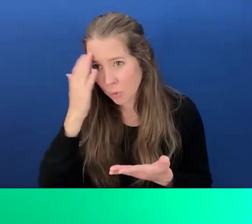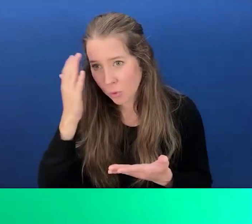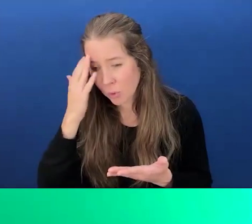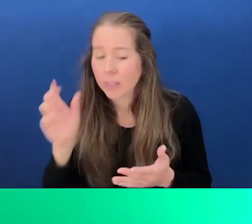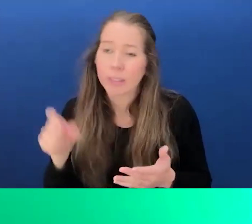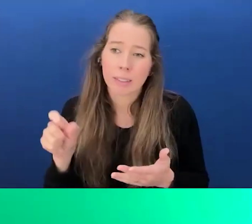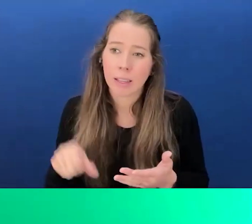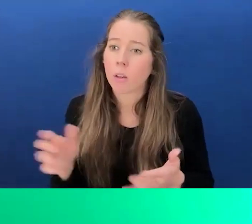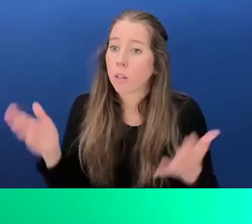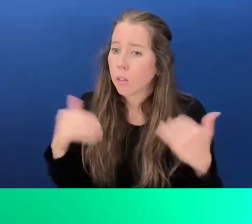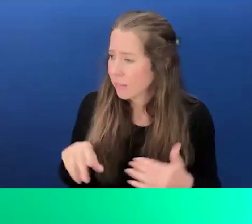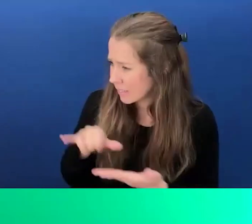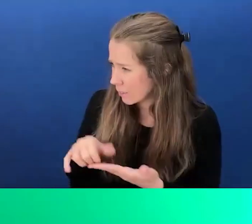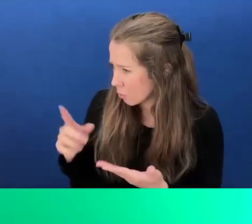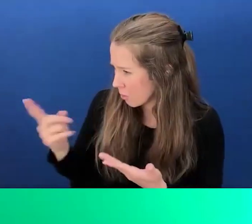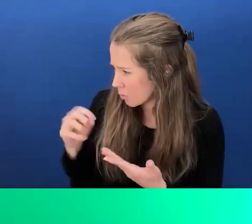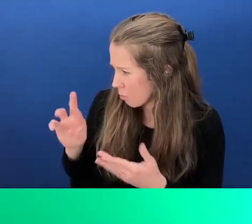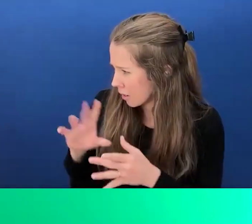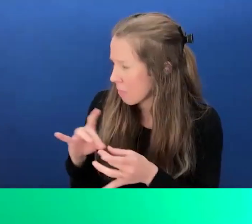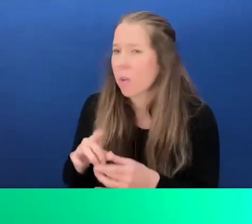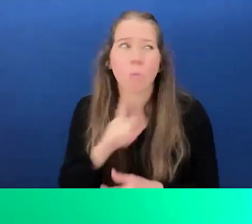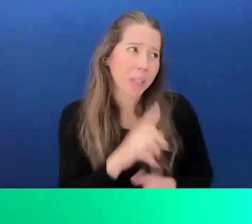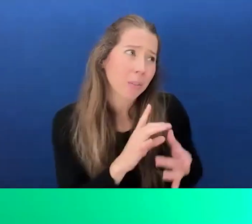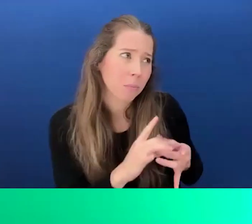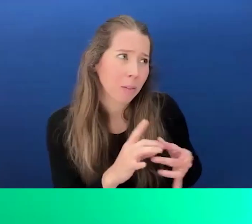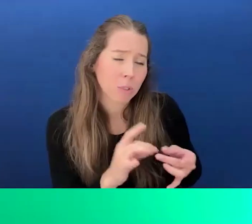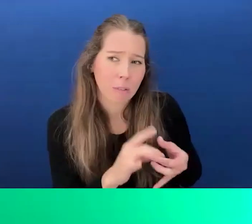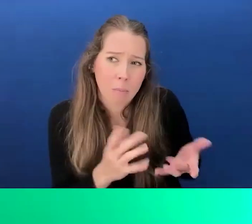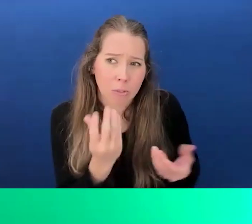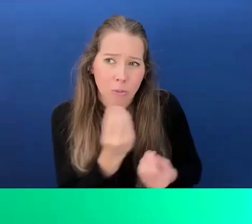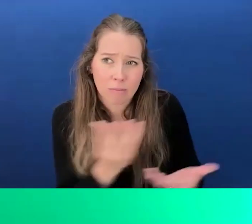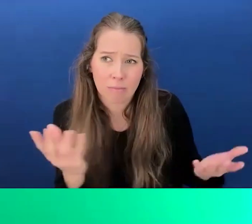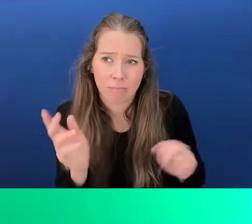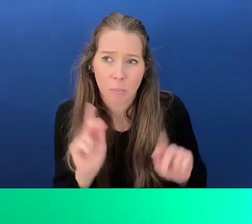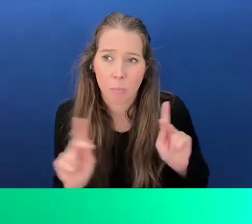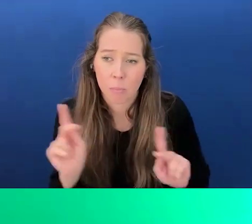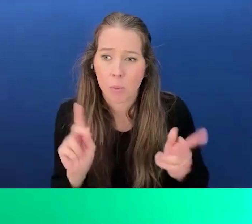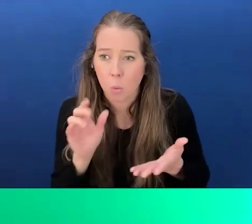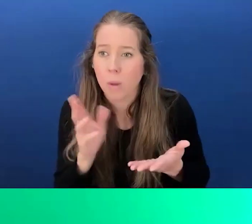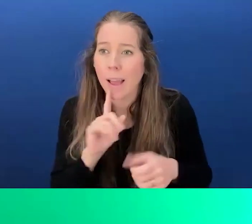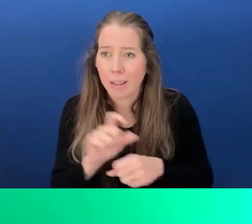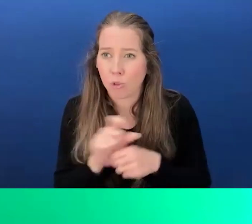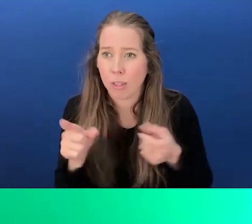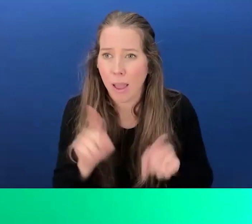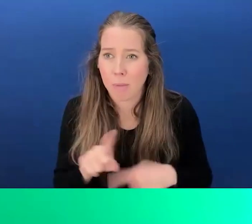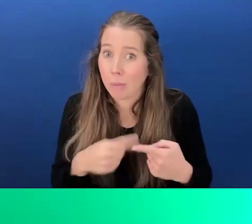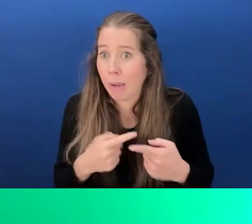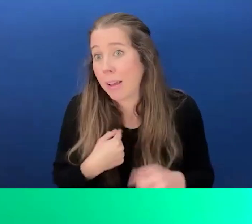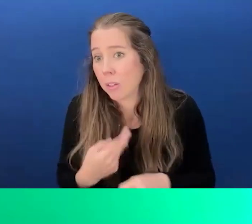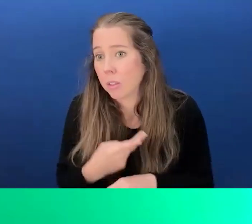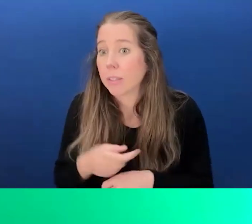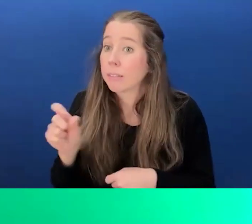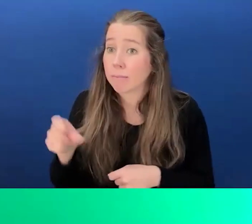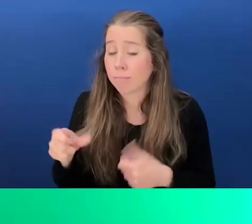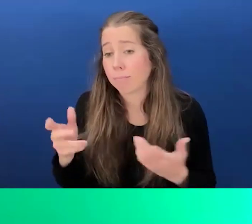Yeah. I don't know. Was that a question or a comment? Just so that people know what actually happened. Yeah. It fills.